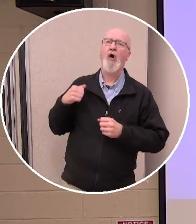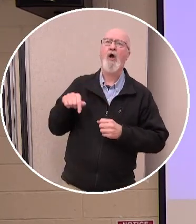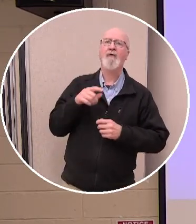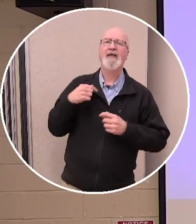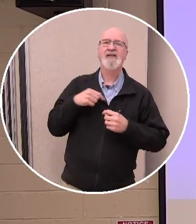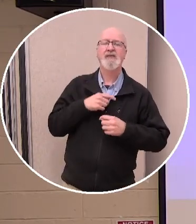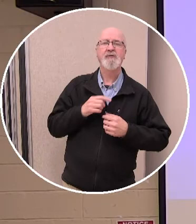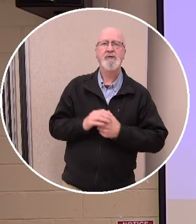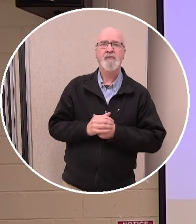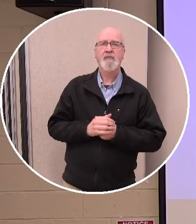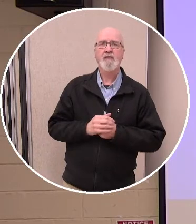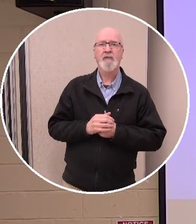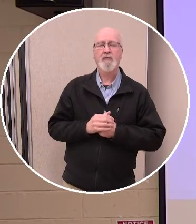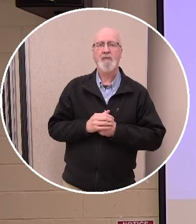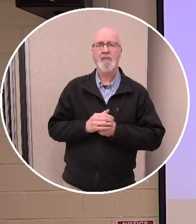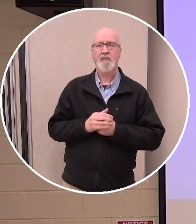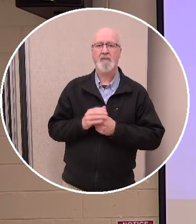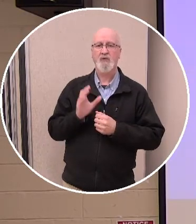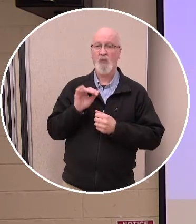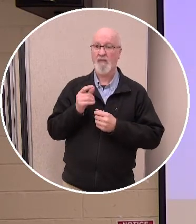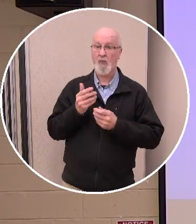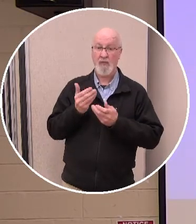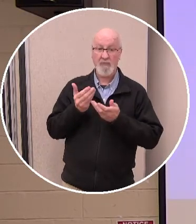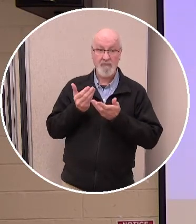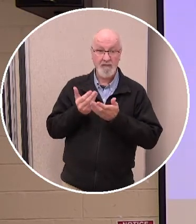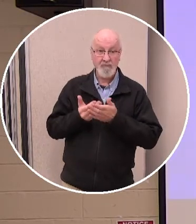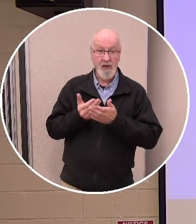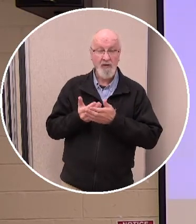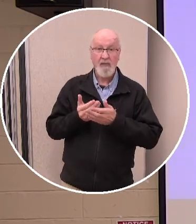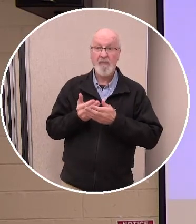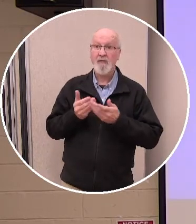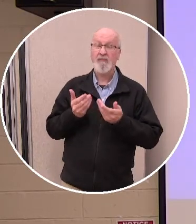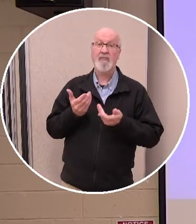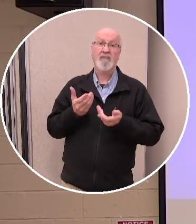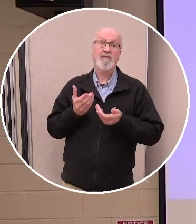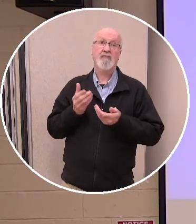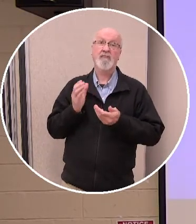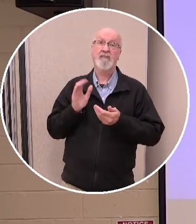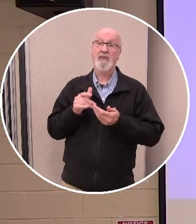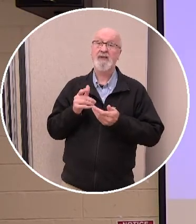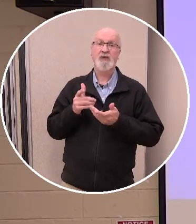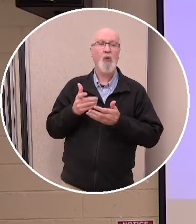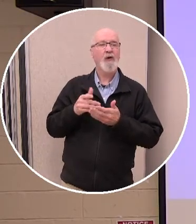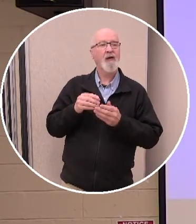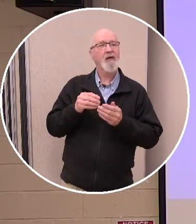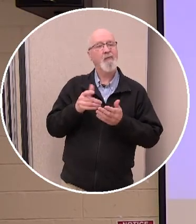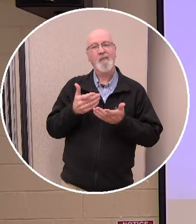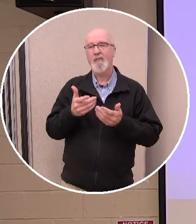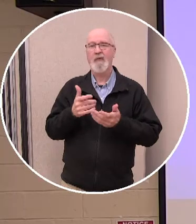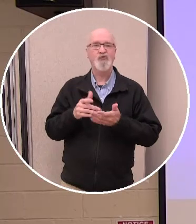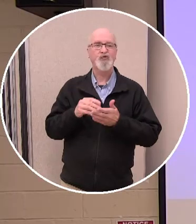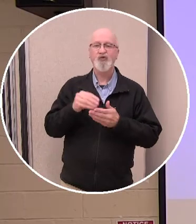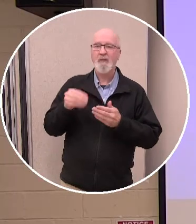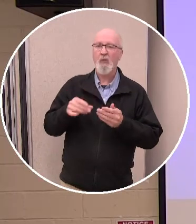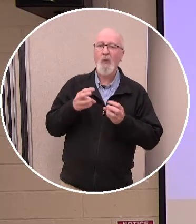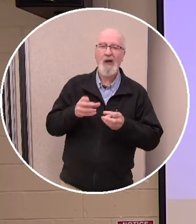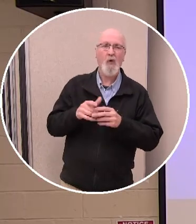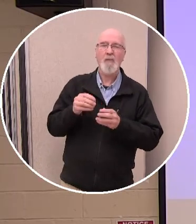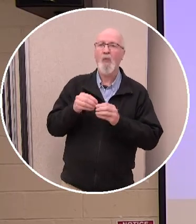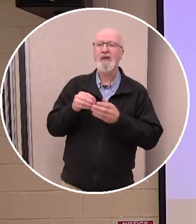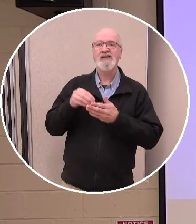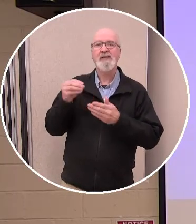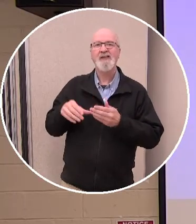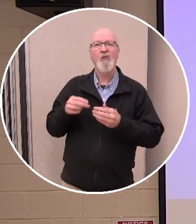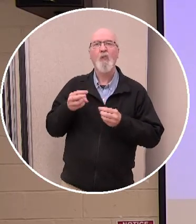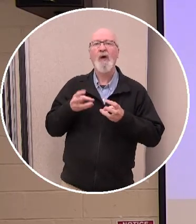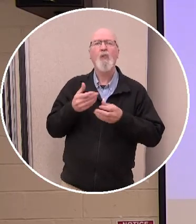on the fiscal component of that, it's equally as expensive or less expensive, or whichever is more financially viable, which